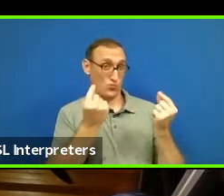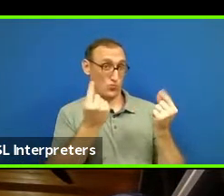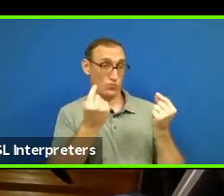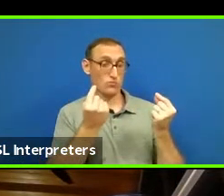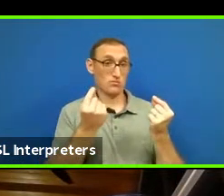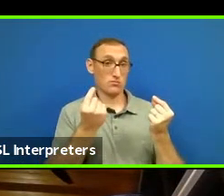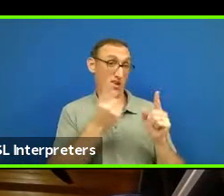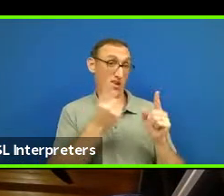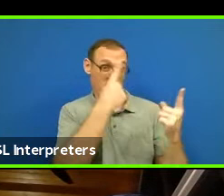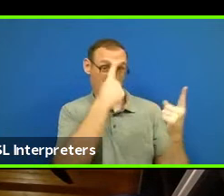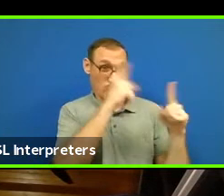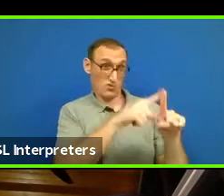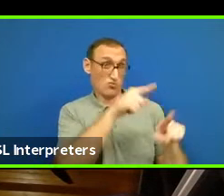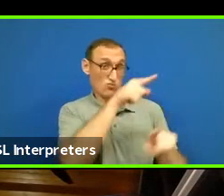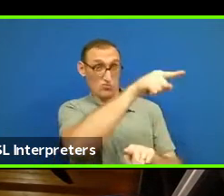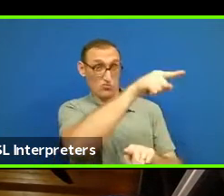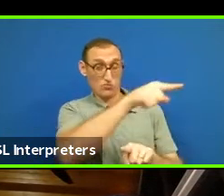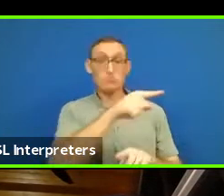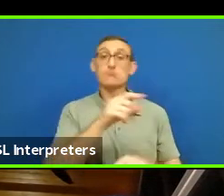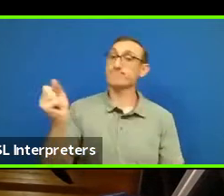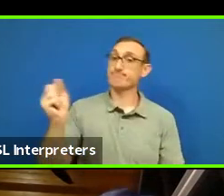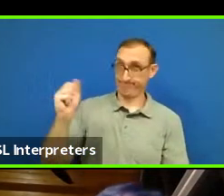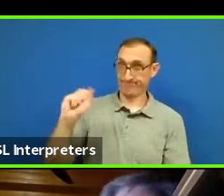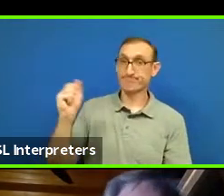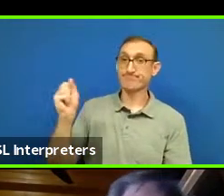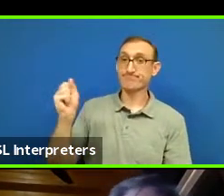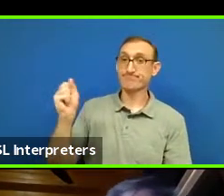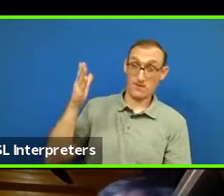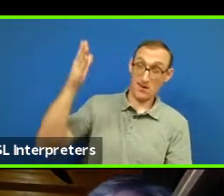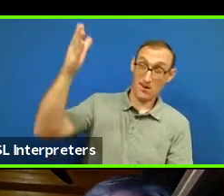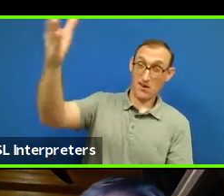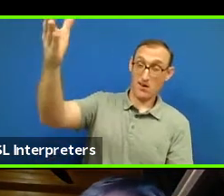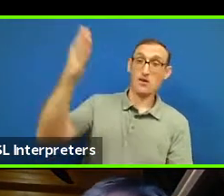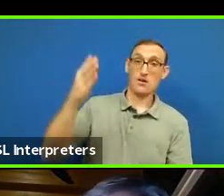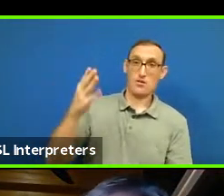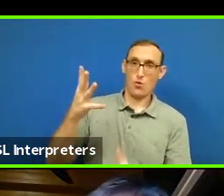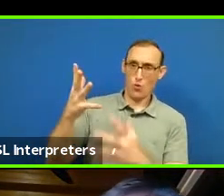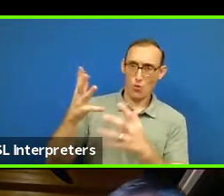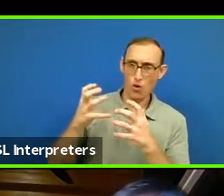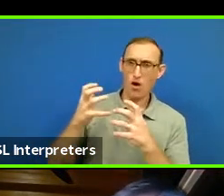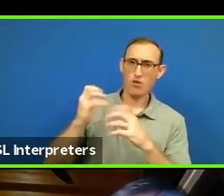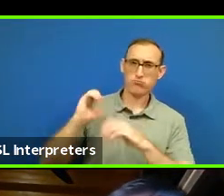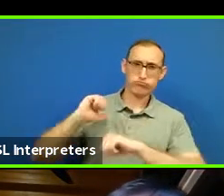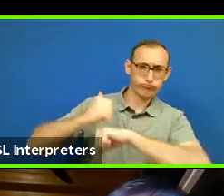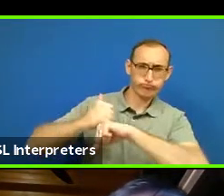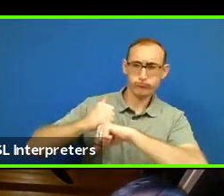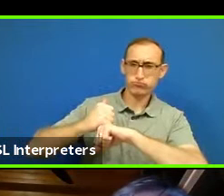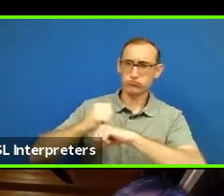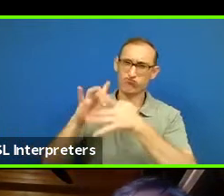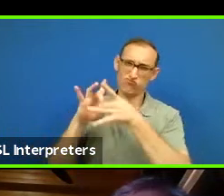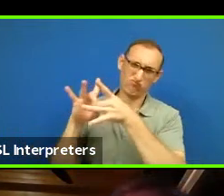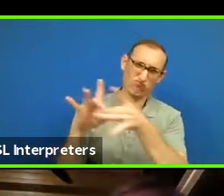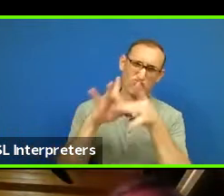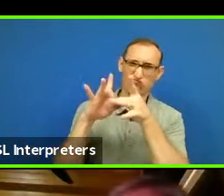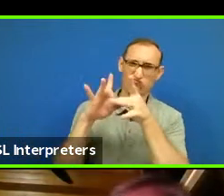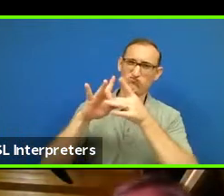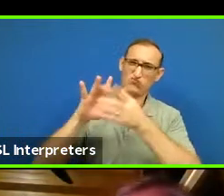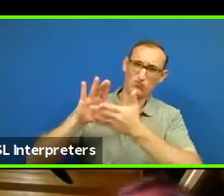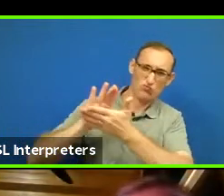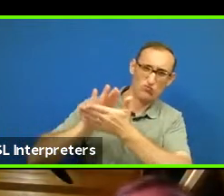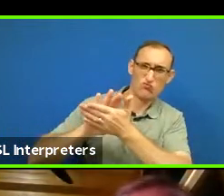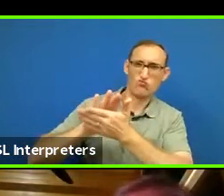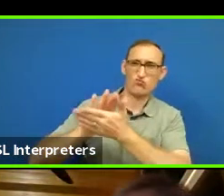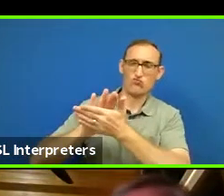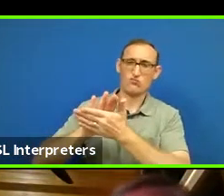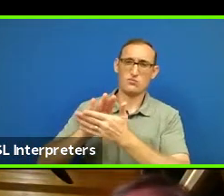I think our path ahead is going to be building strong schools wherever they are with whatever they've got, and making sure that we're still meeting